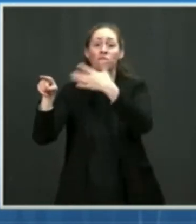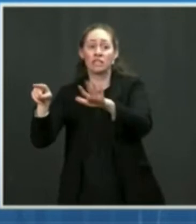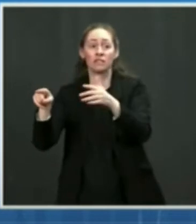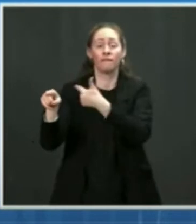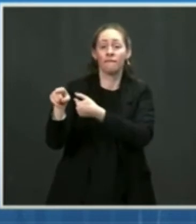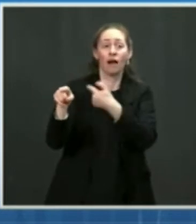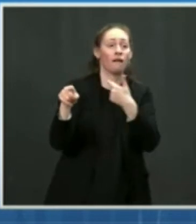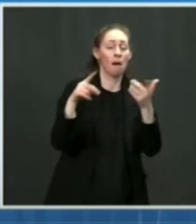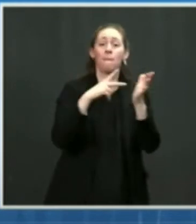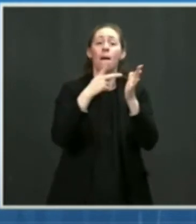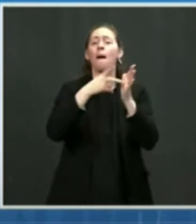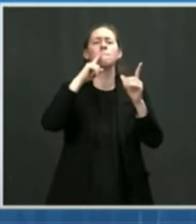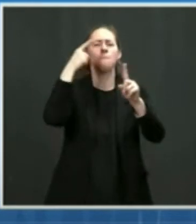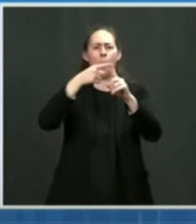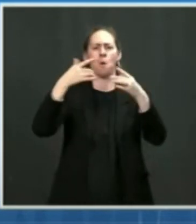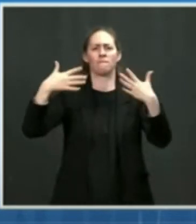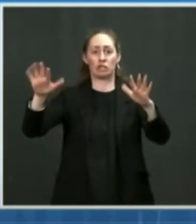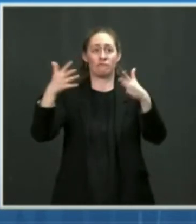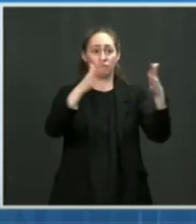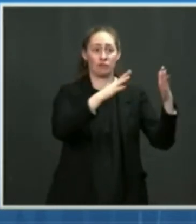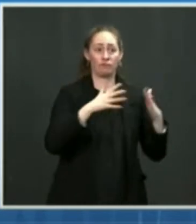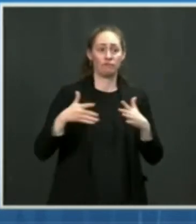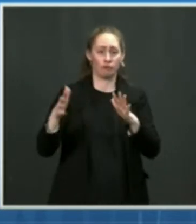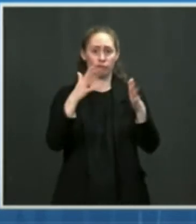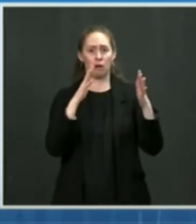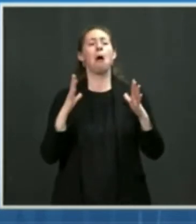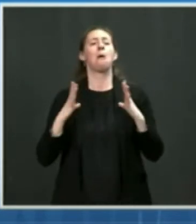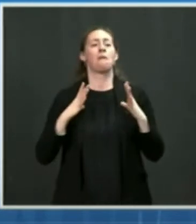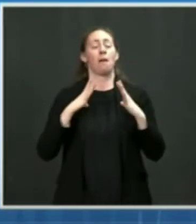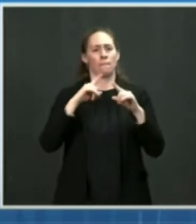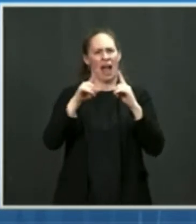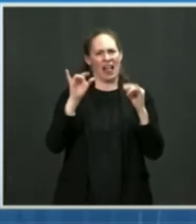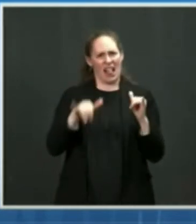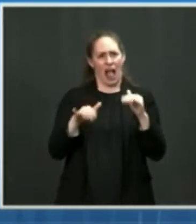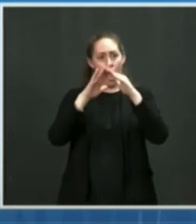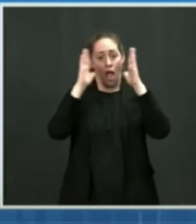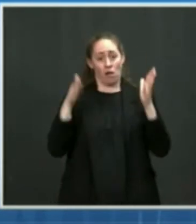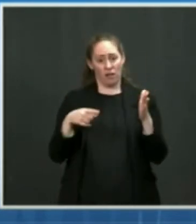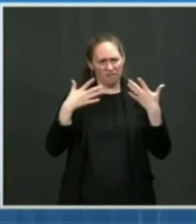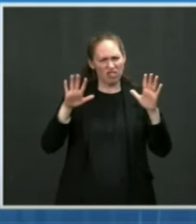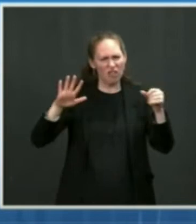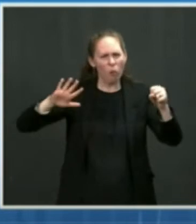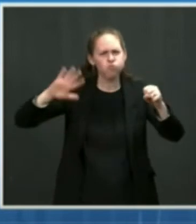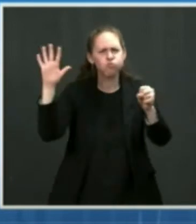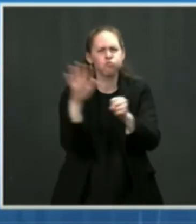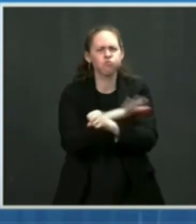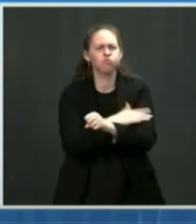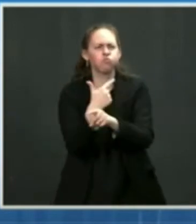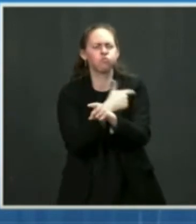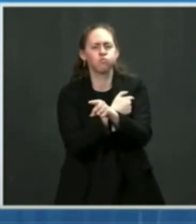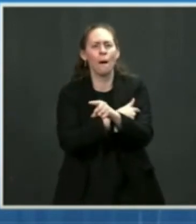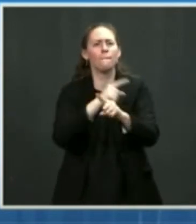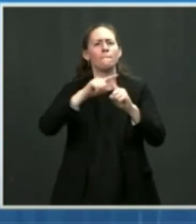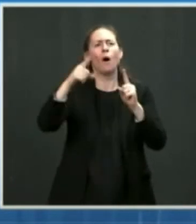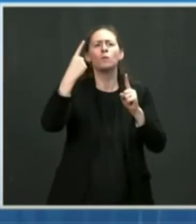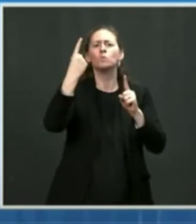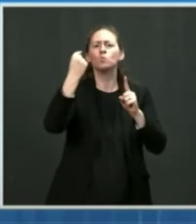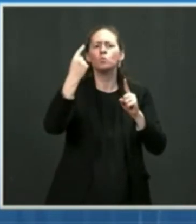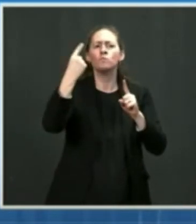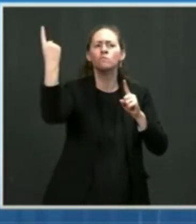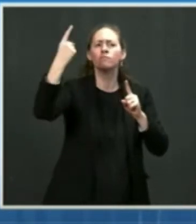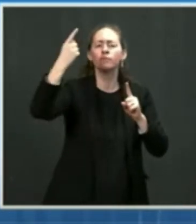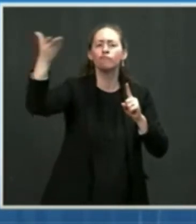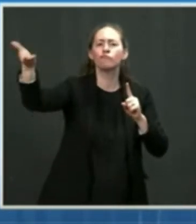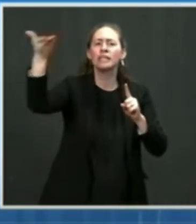people that now their whole household is vaccinated, but someone still has to go to work and they're coming back to their elderly